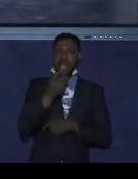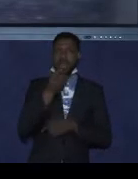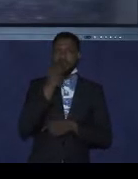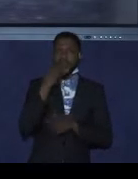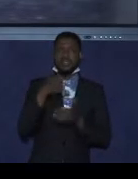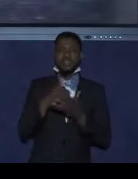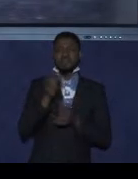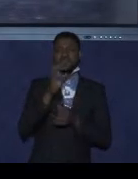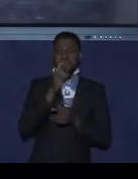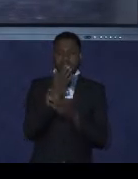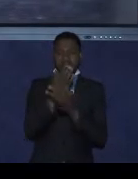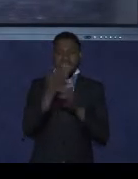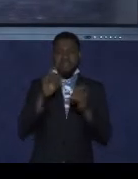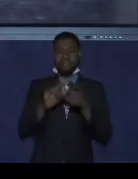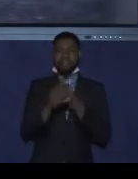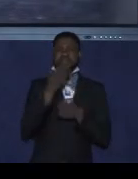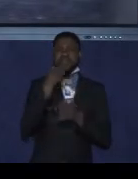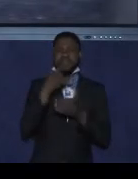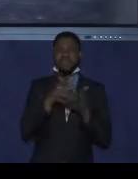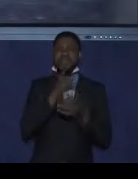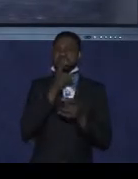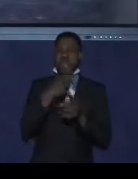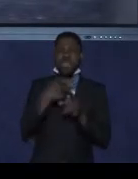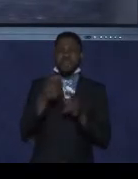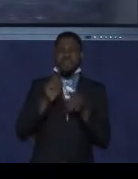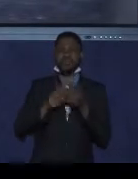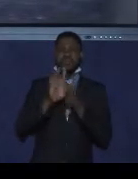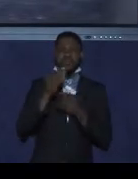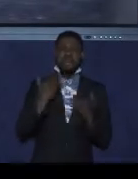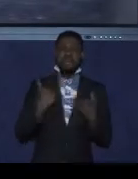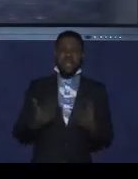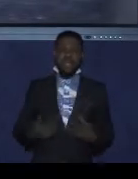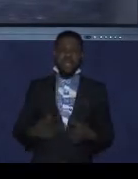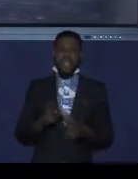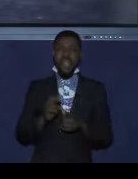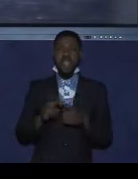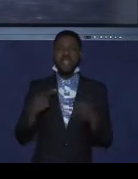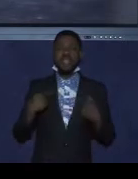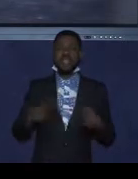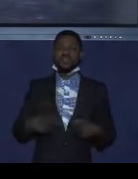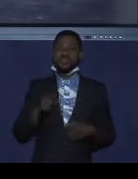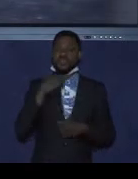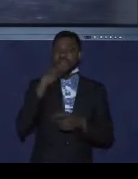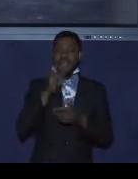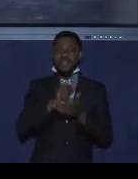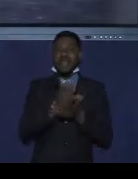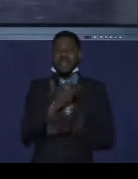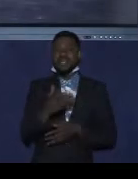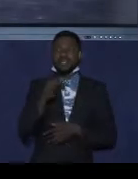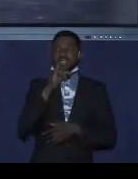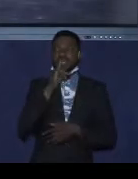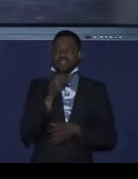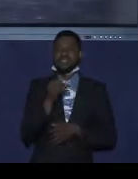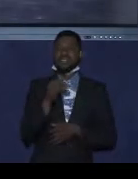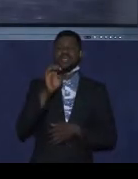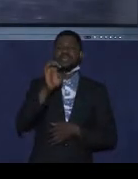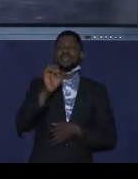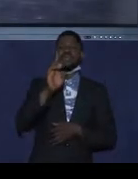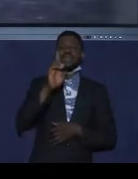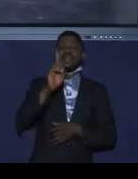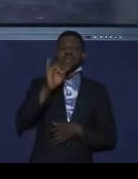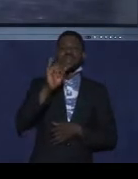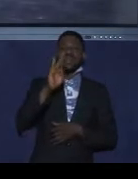You can eat it. You are free to eat it. It is not injurious to your body system or to your health. We say that thing is